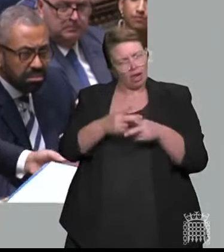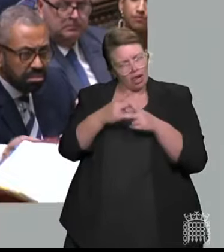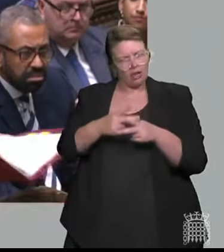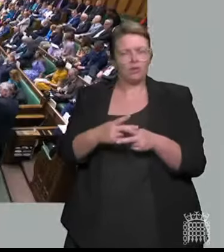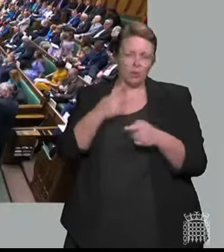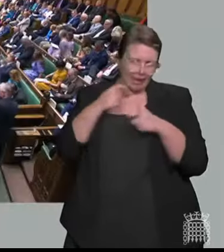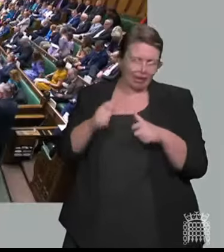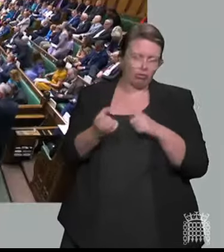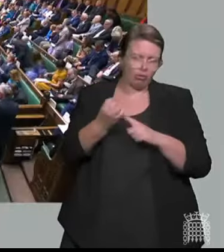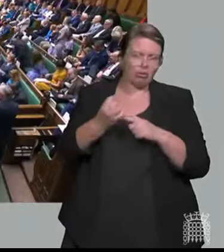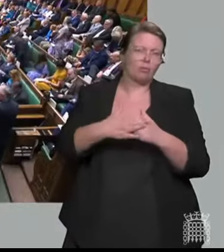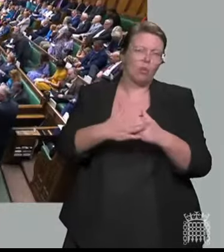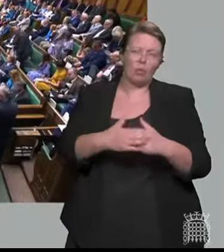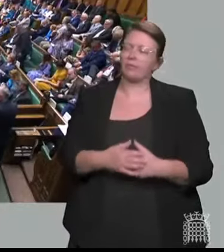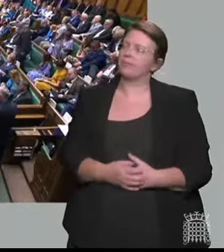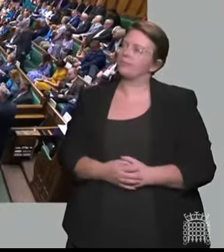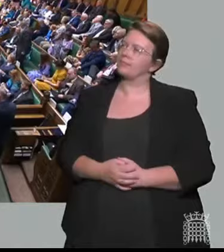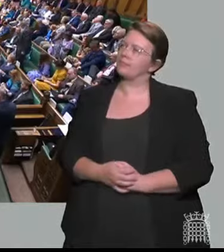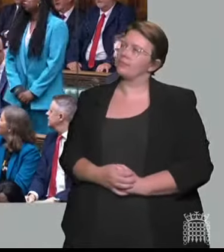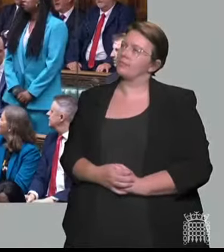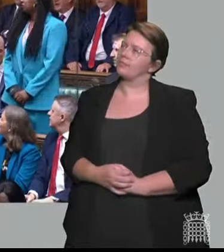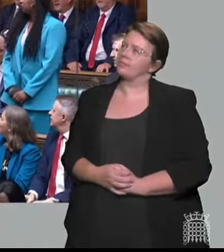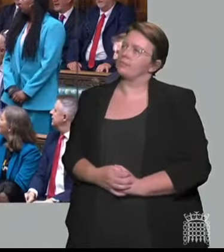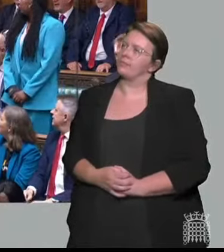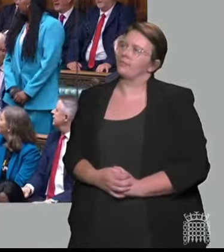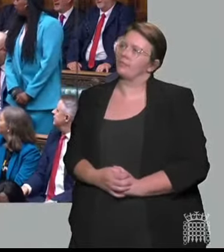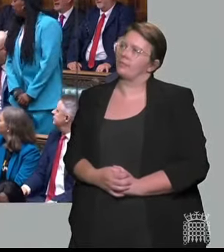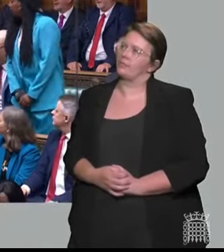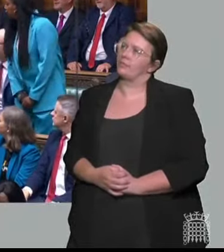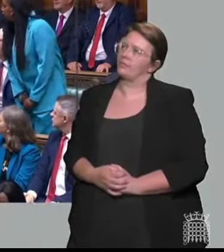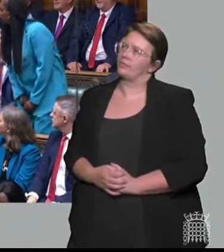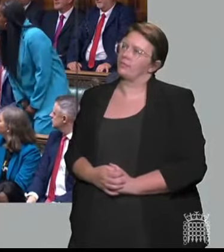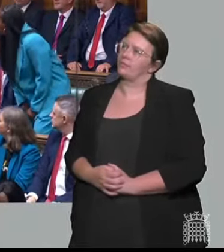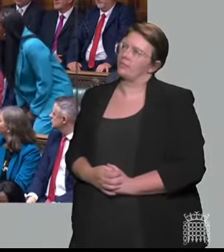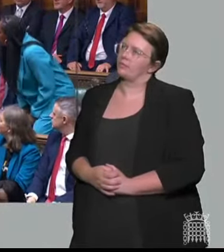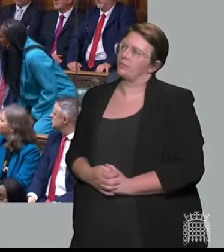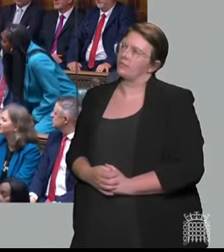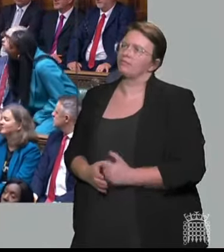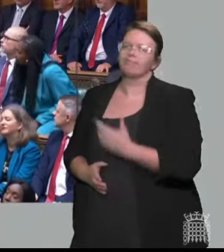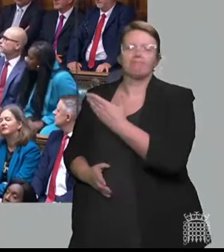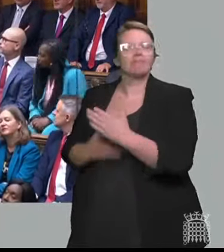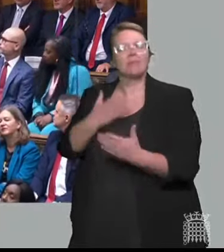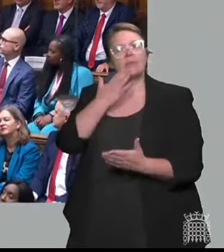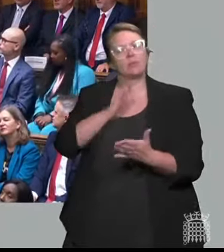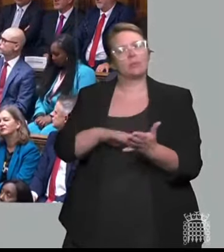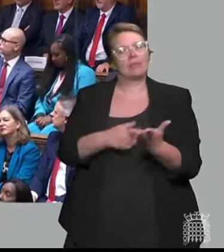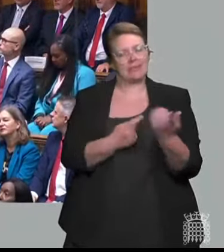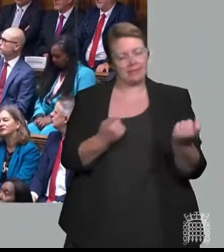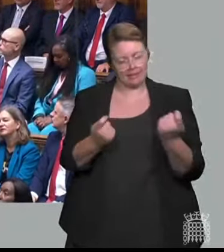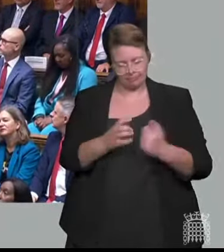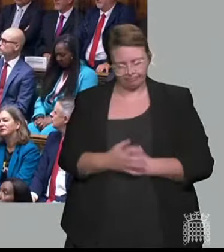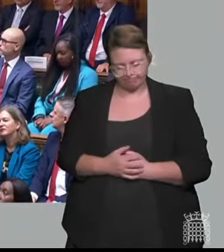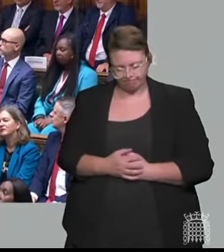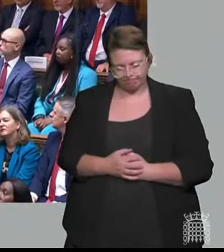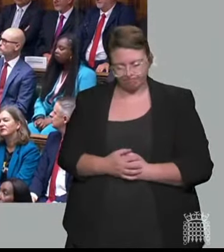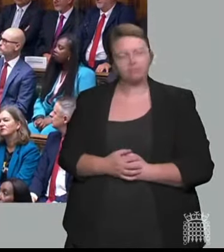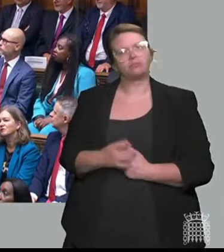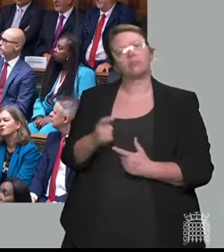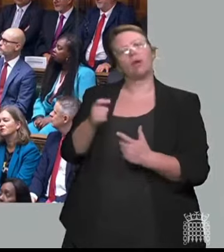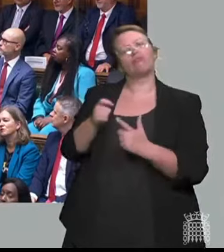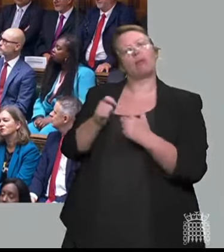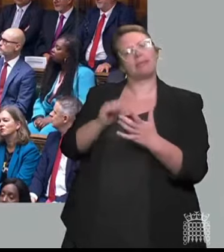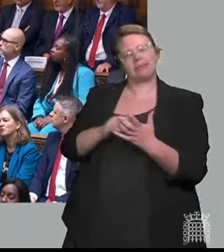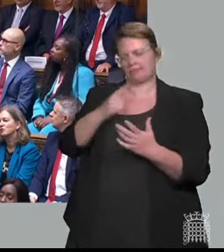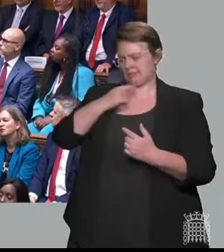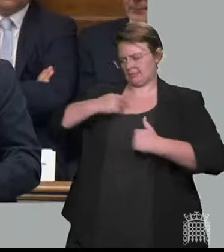this Parliament. Rachel Hopkins. Thank you, Mr. Speaker. The Prime Minister has said he will lead a government of